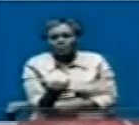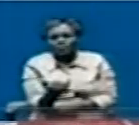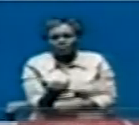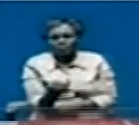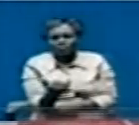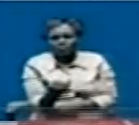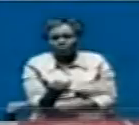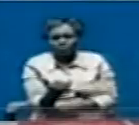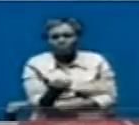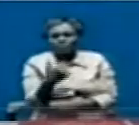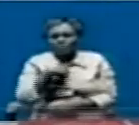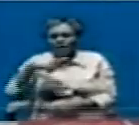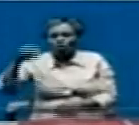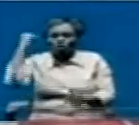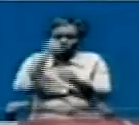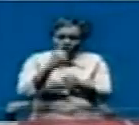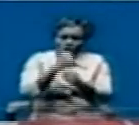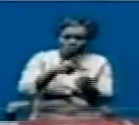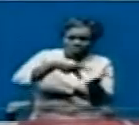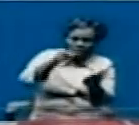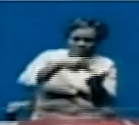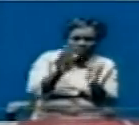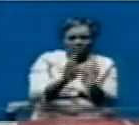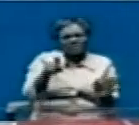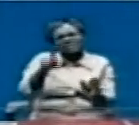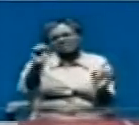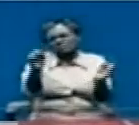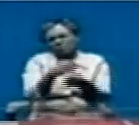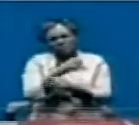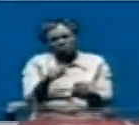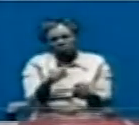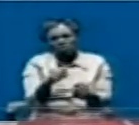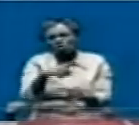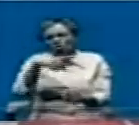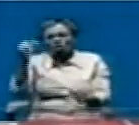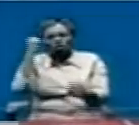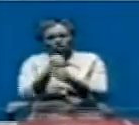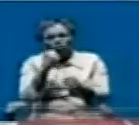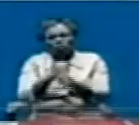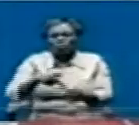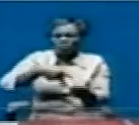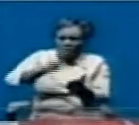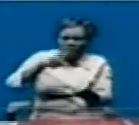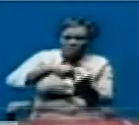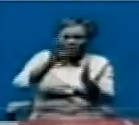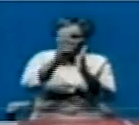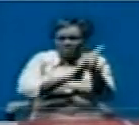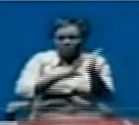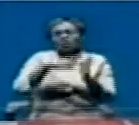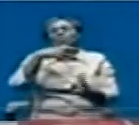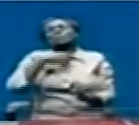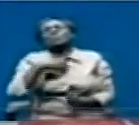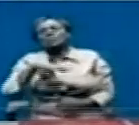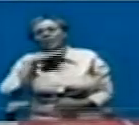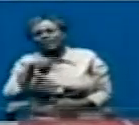I come here just to go to work and pay bills and die? It's got to be more to life than just going to work, paying bills, retiring and